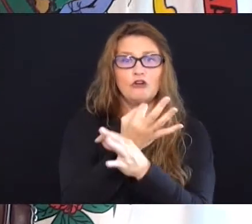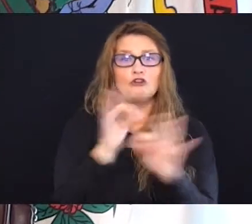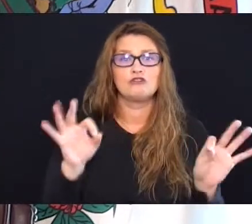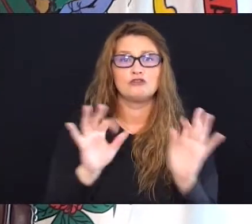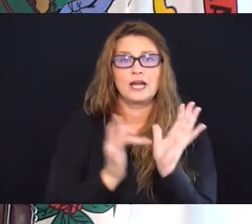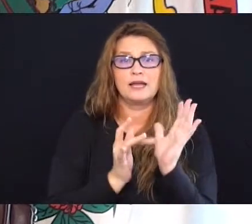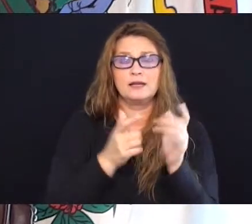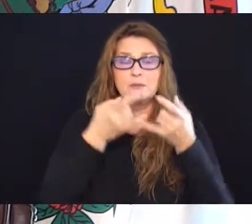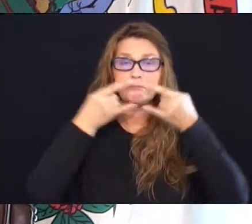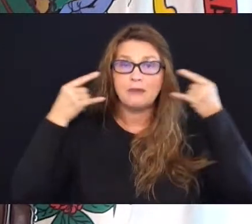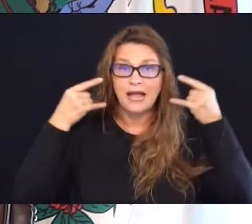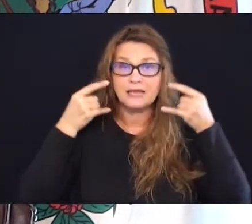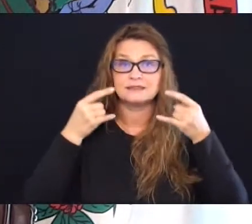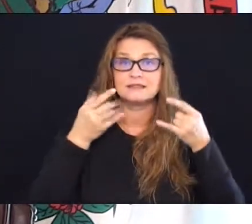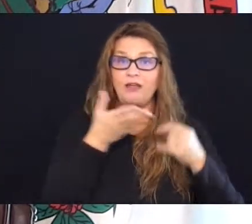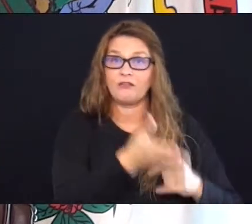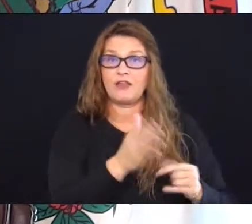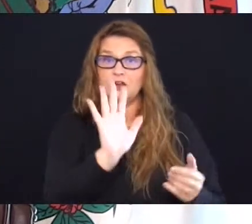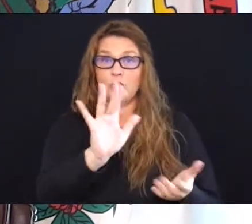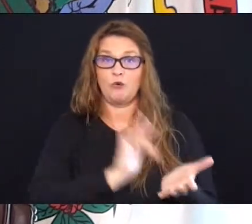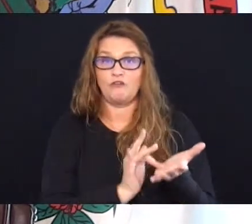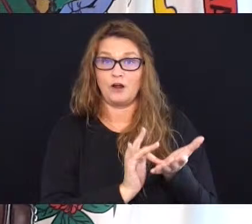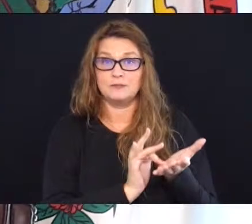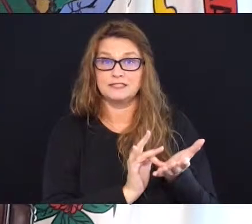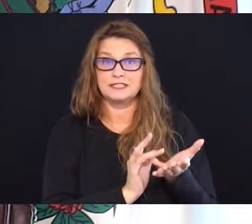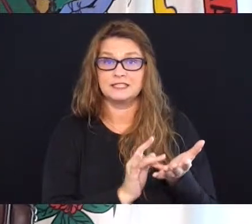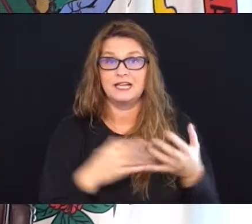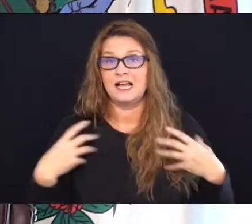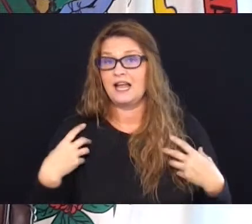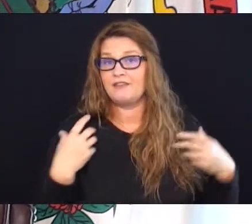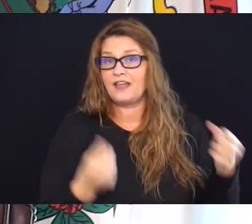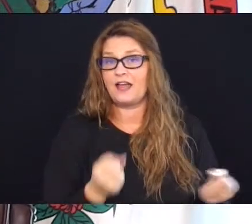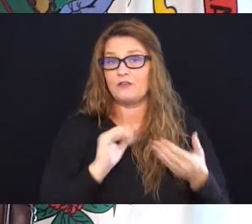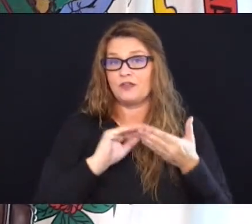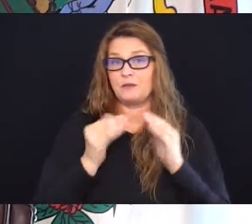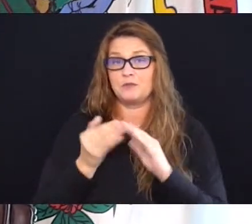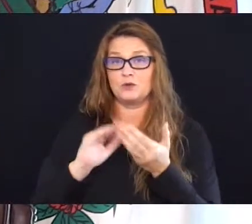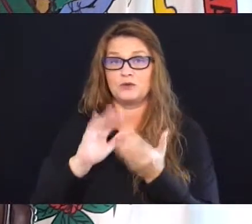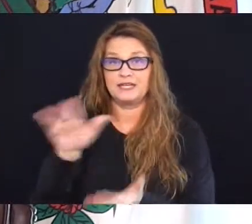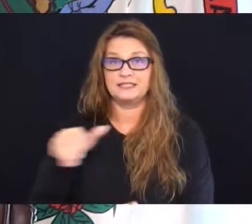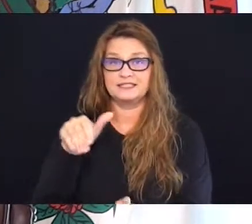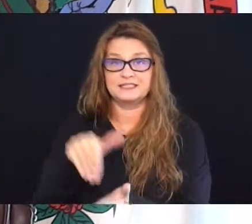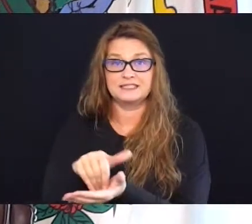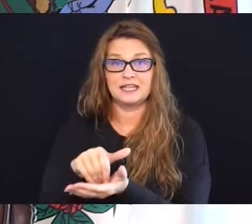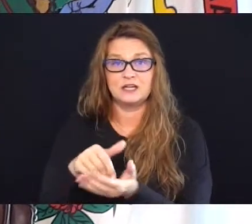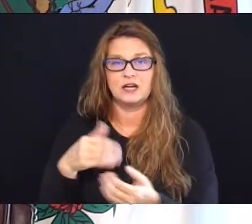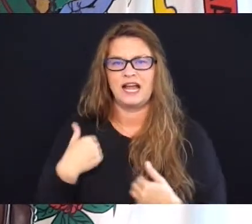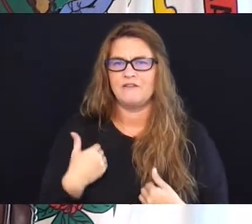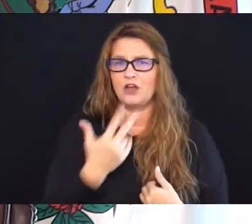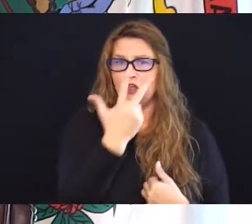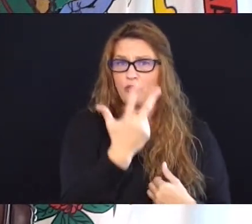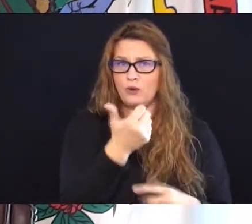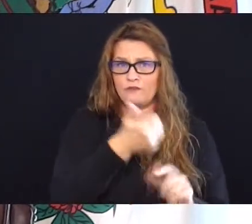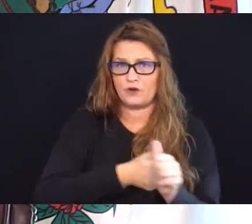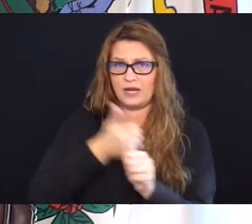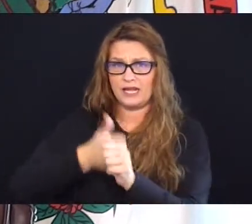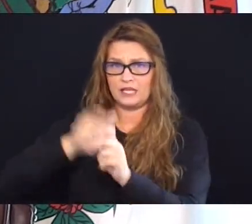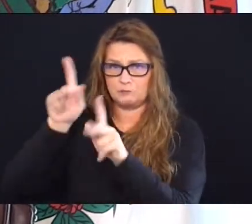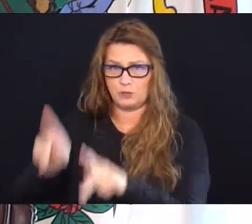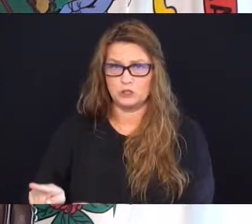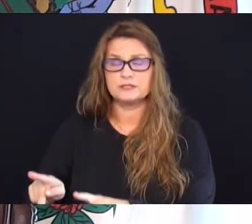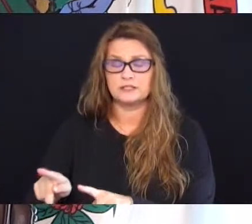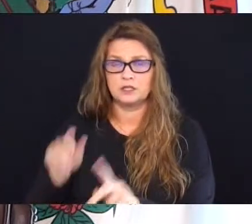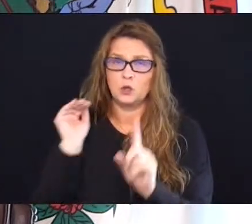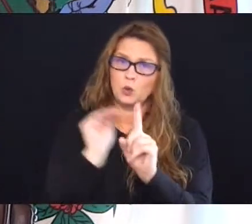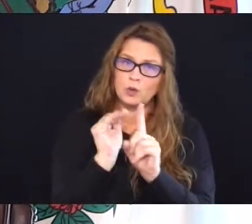the pharmacies and the health community centers and everything. You can get 3 per person. You know, I remind